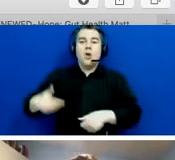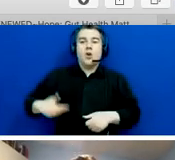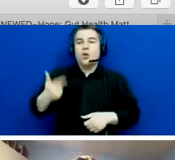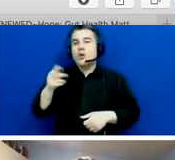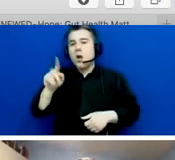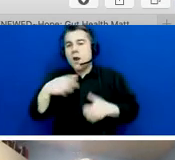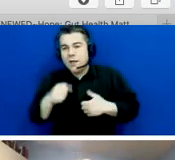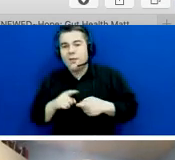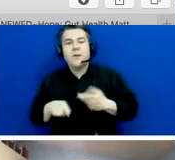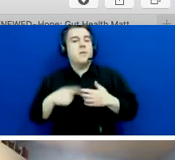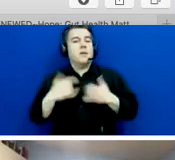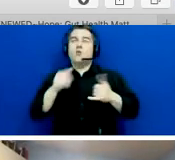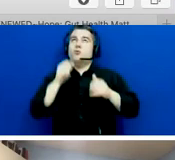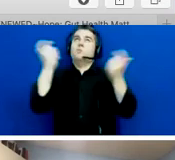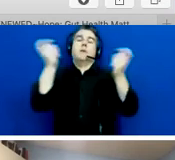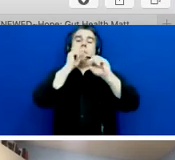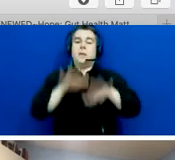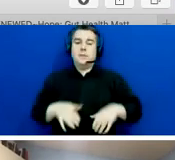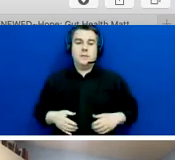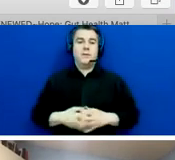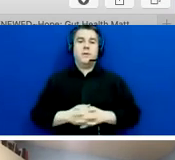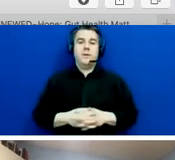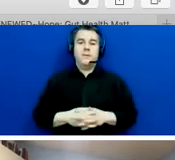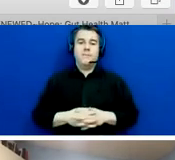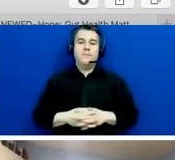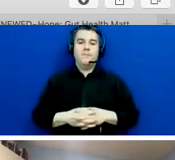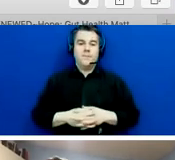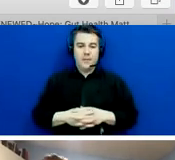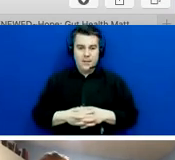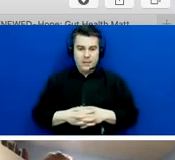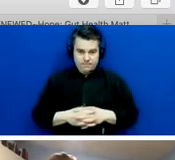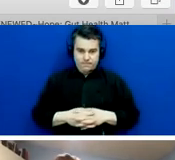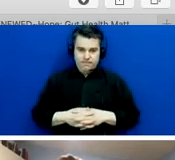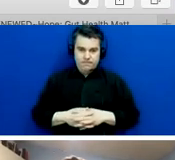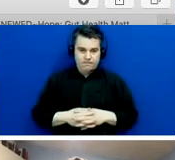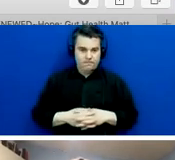been this huge, huge blessing. Hey.